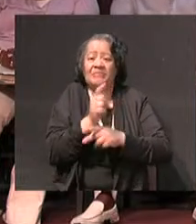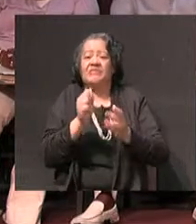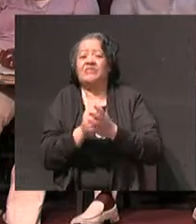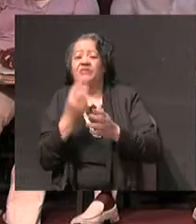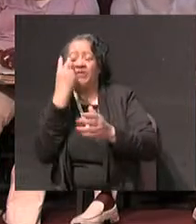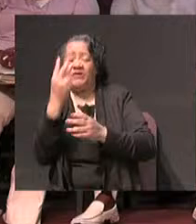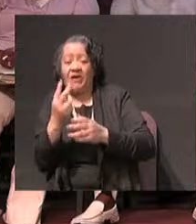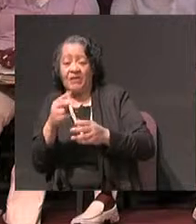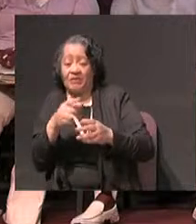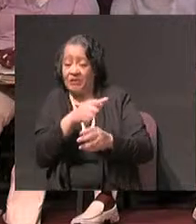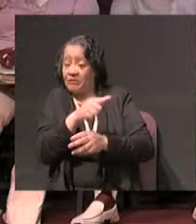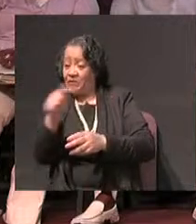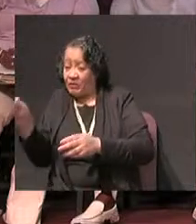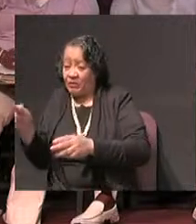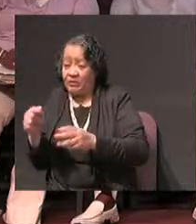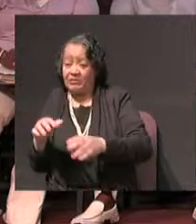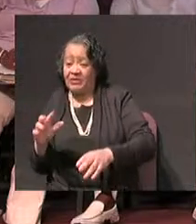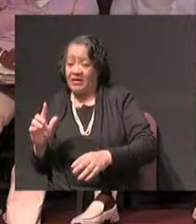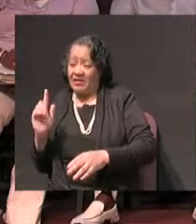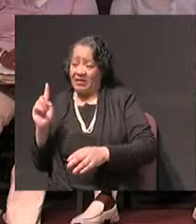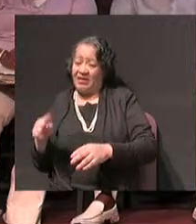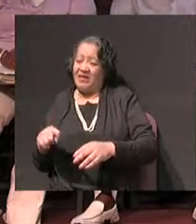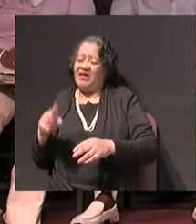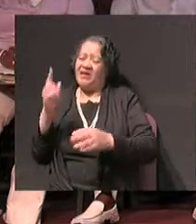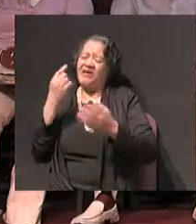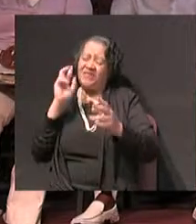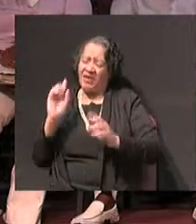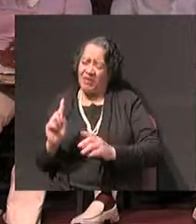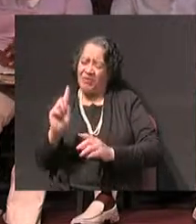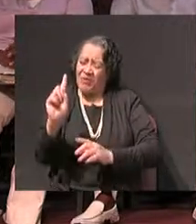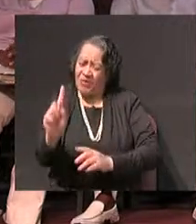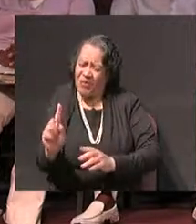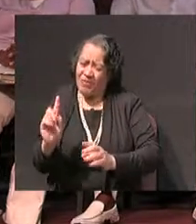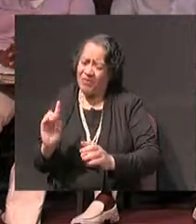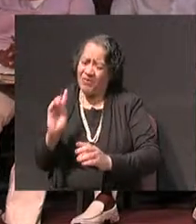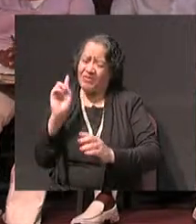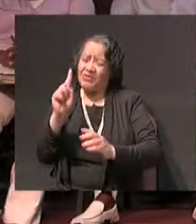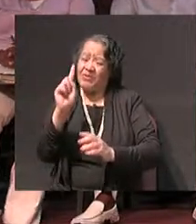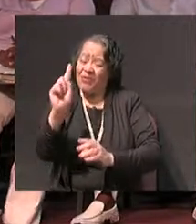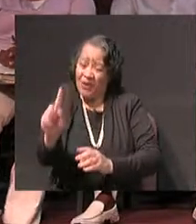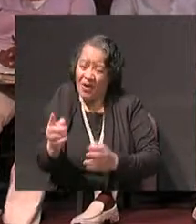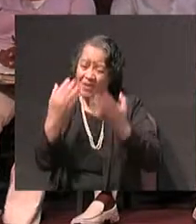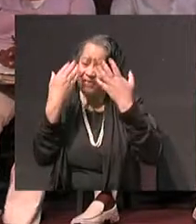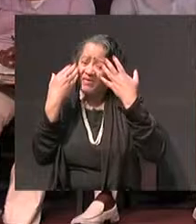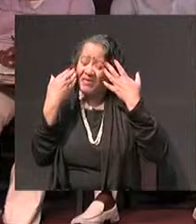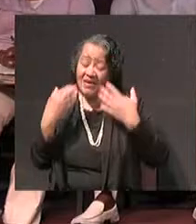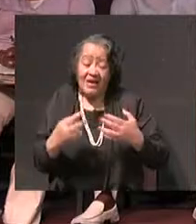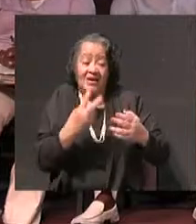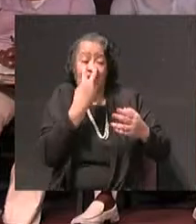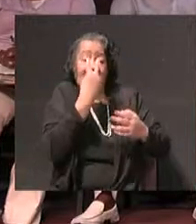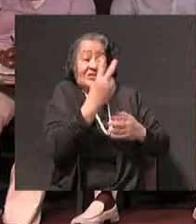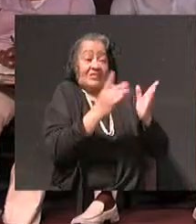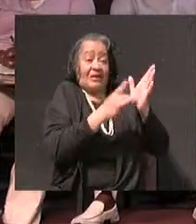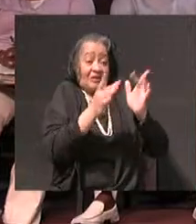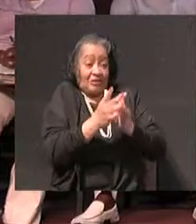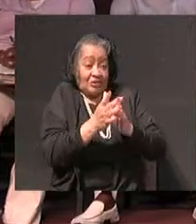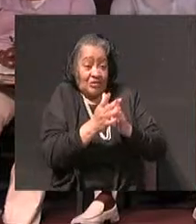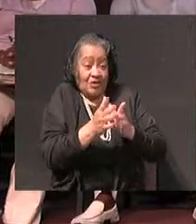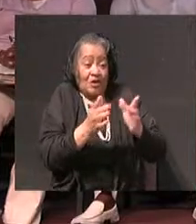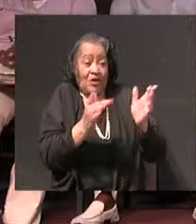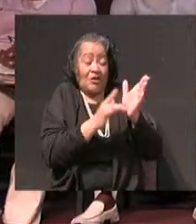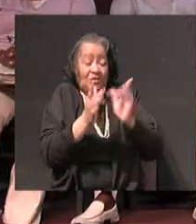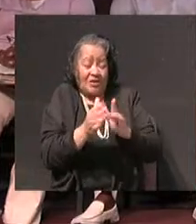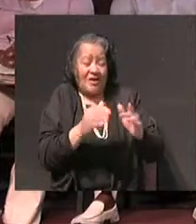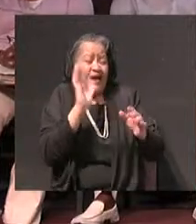You see, if they were walking sad and crying, all of a sudden Jesus shows up and says, "Hey, it's Jesus." And they said, "Hey, Jesus, we knew you were going to get up."